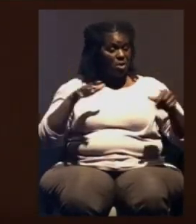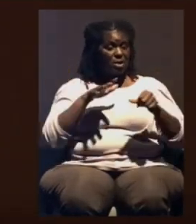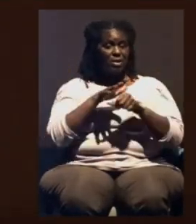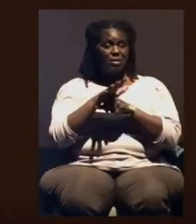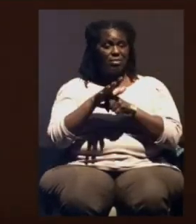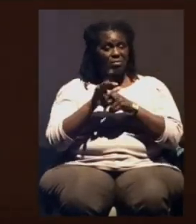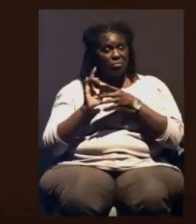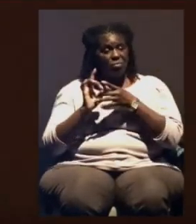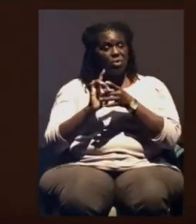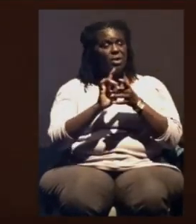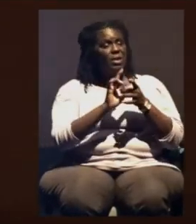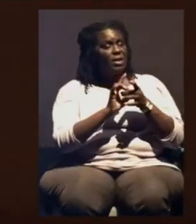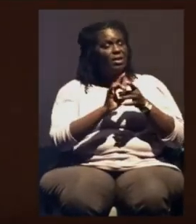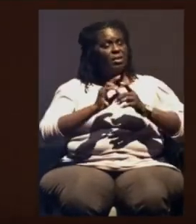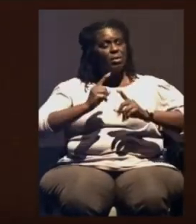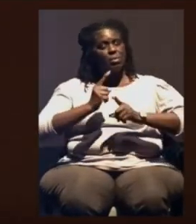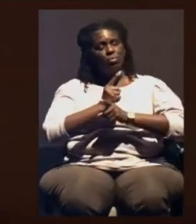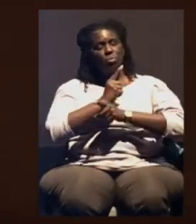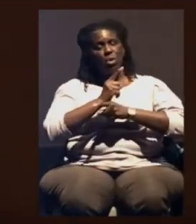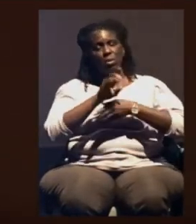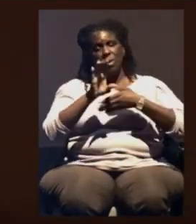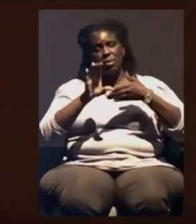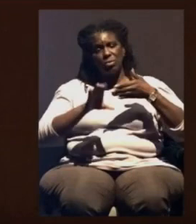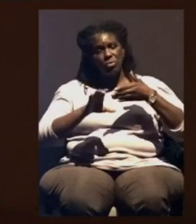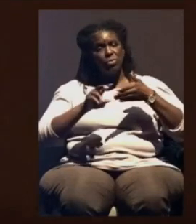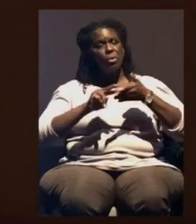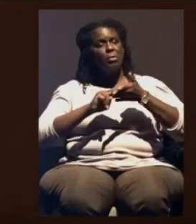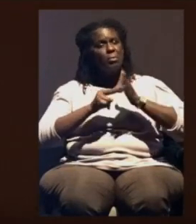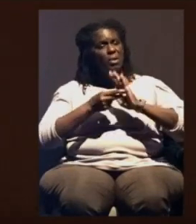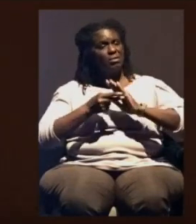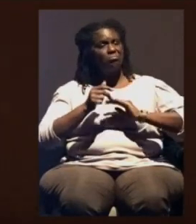enough, draw a proper conclusion, can't be wrong.